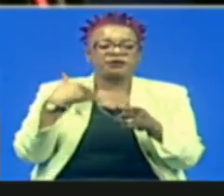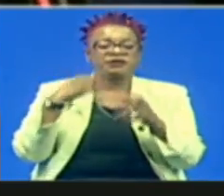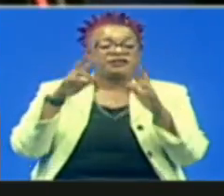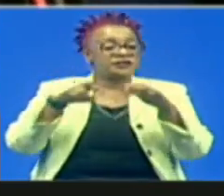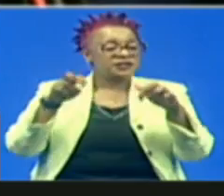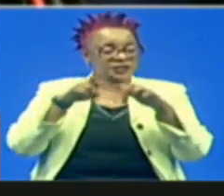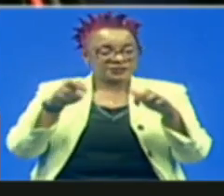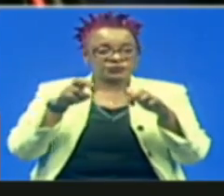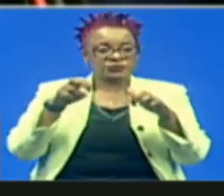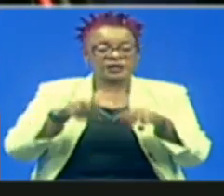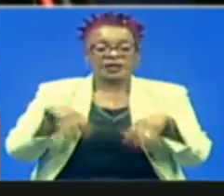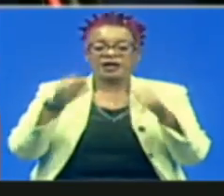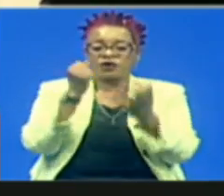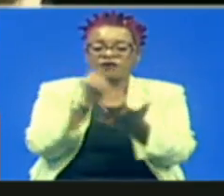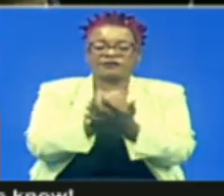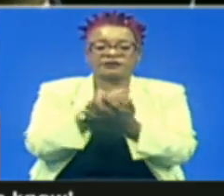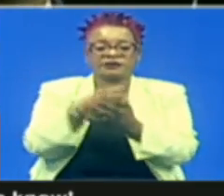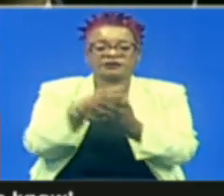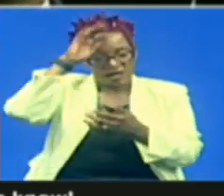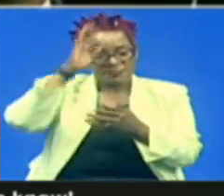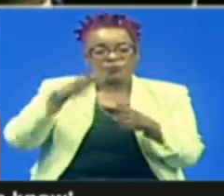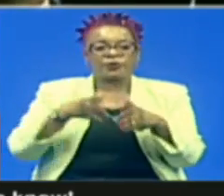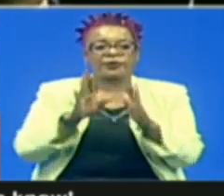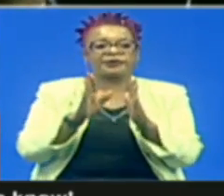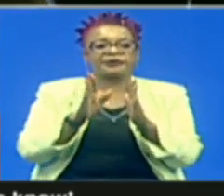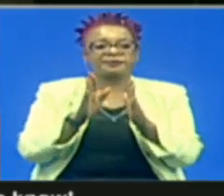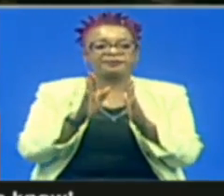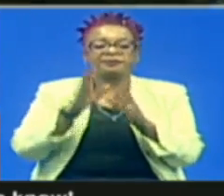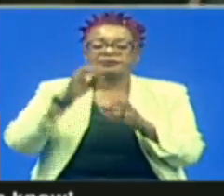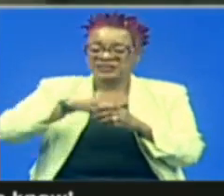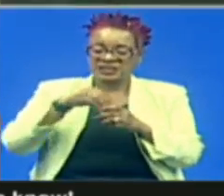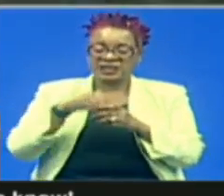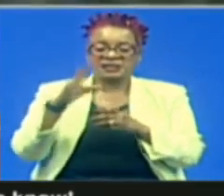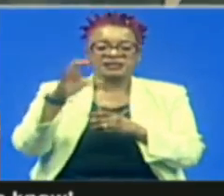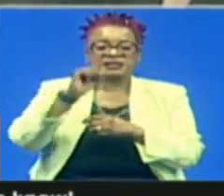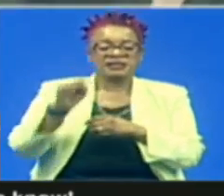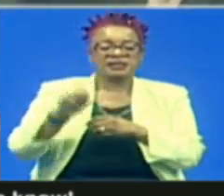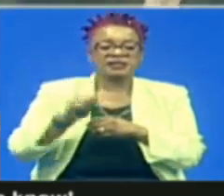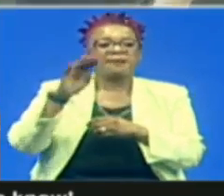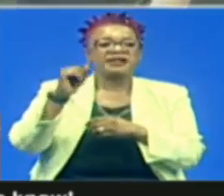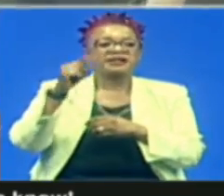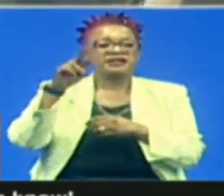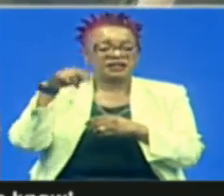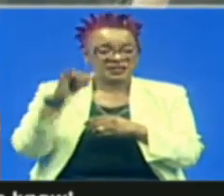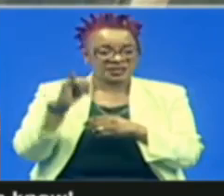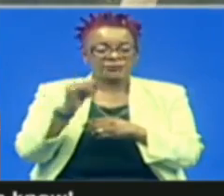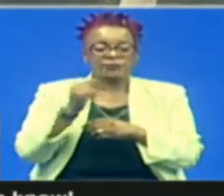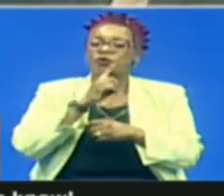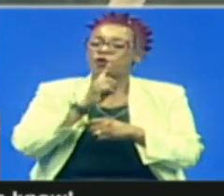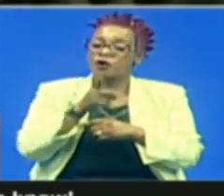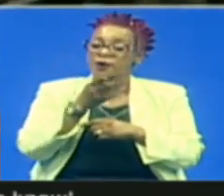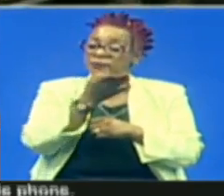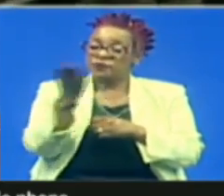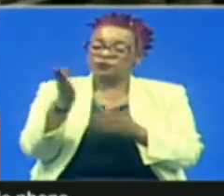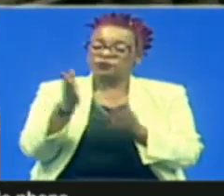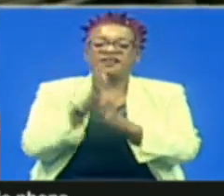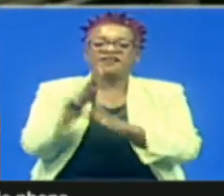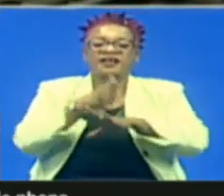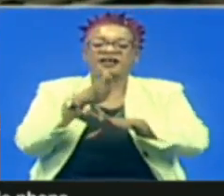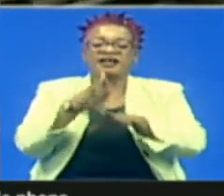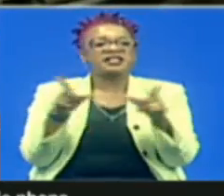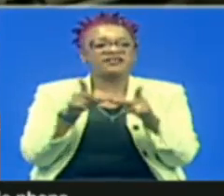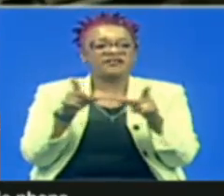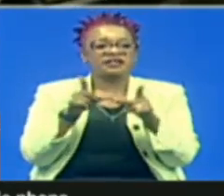headquarters along Kiambu Road. Interior Cabinet Secretary Fred Matiang'i has ordered those with fake certificates